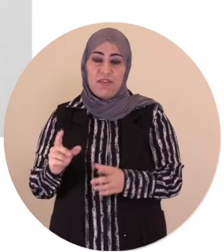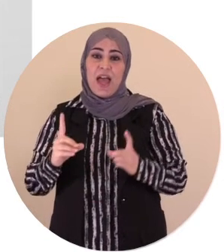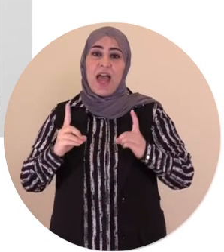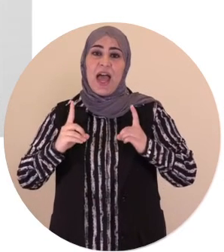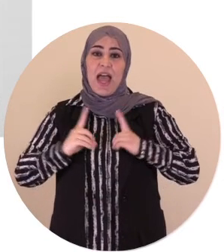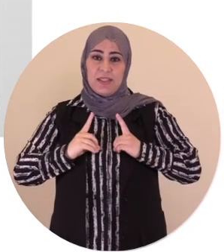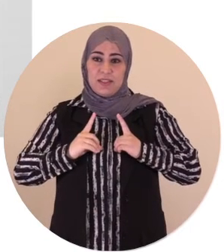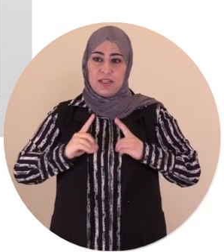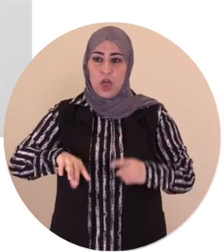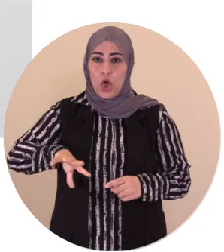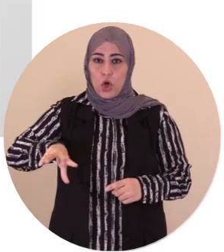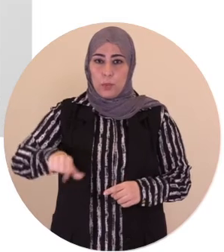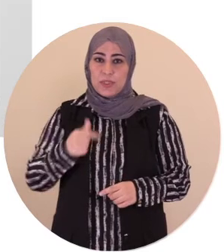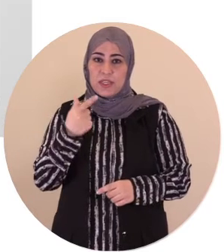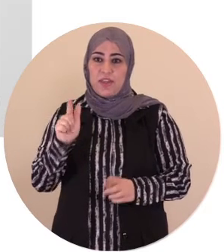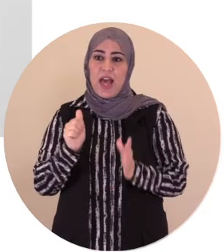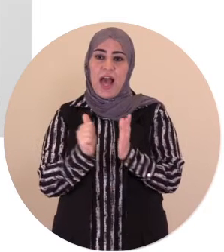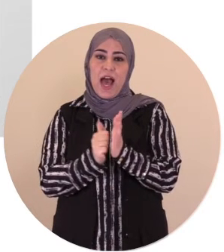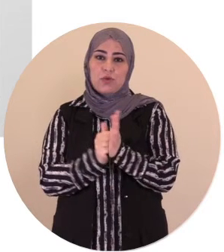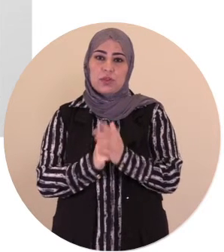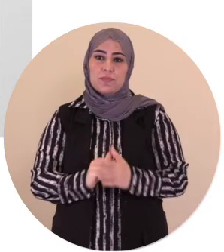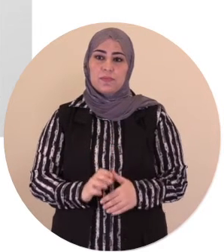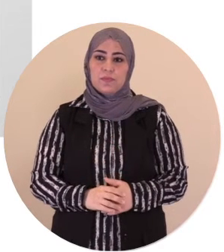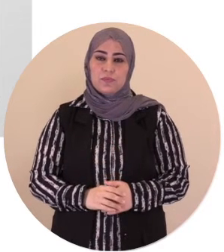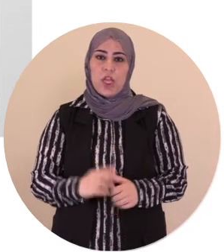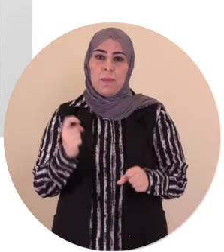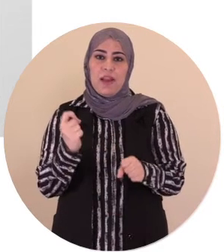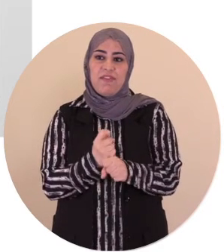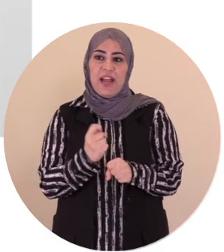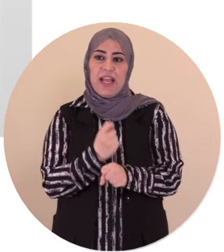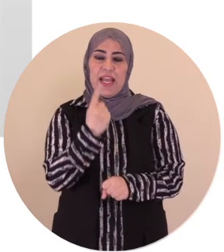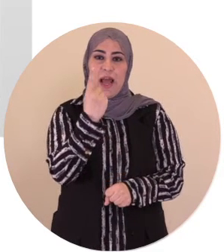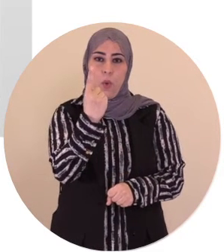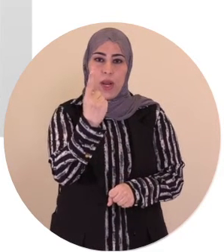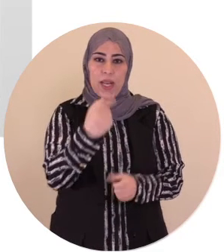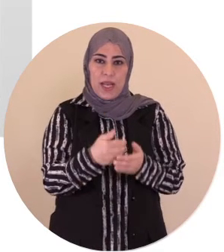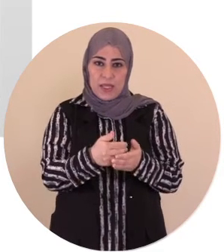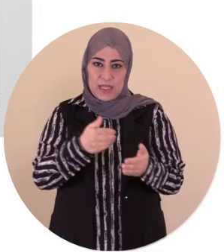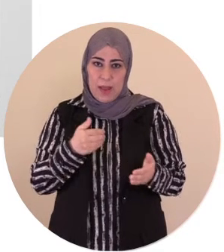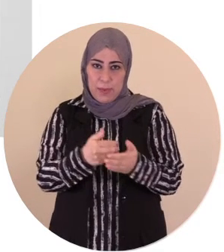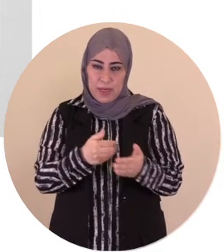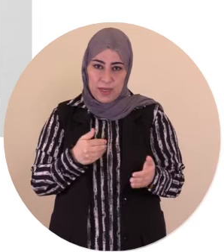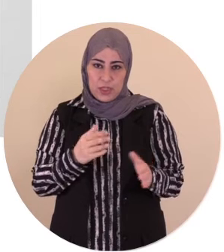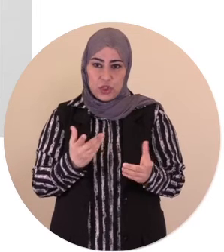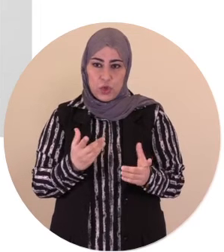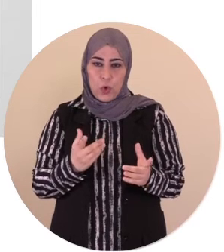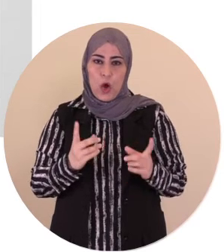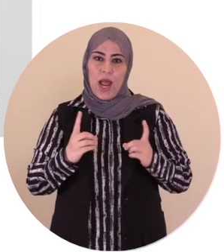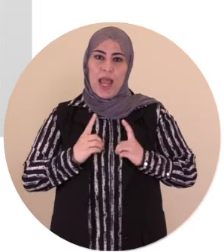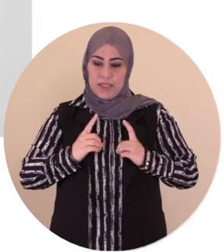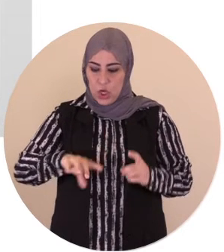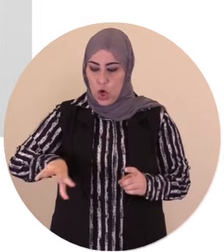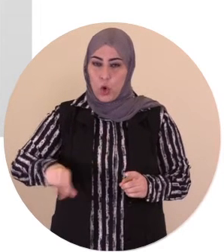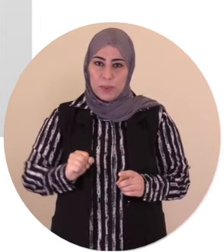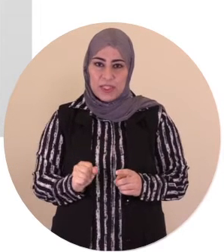action. It's going to be with the second action. By the time Sammy got home, a thief had robbed the house. He came and robbed and left. The